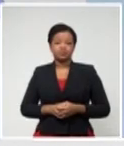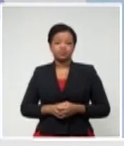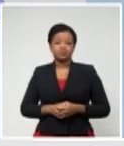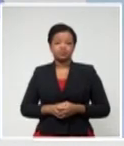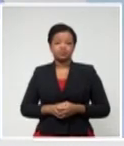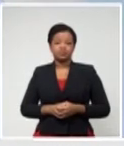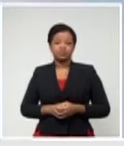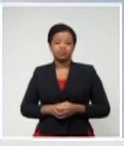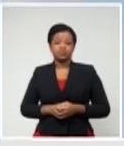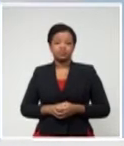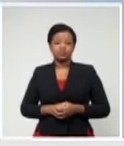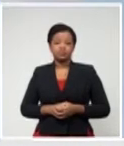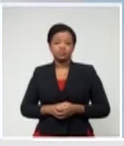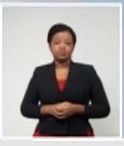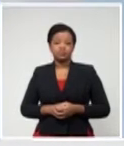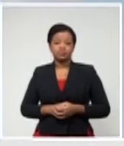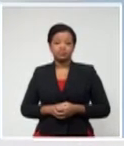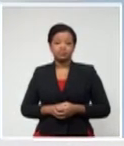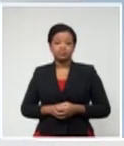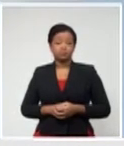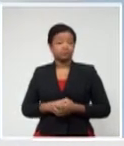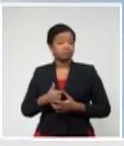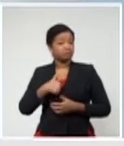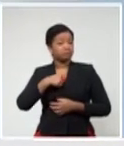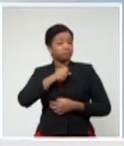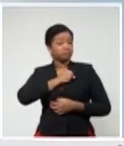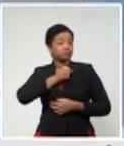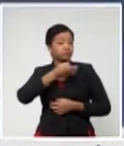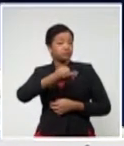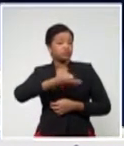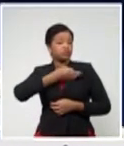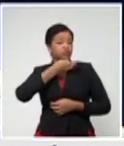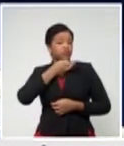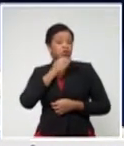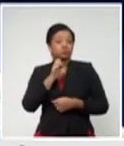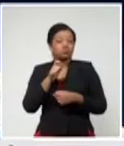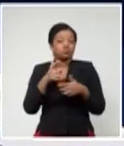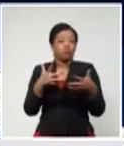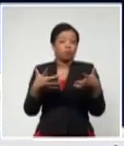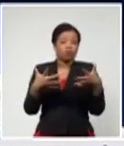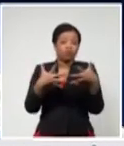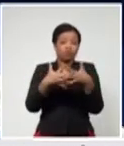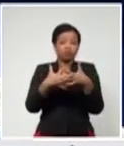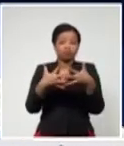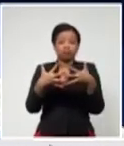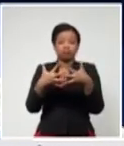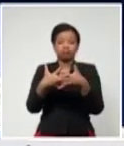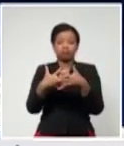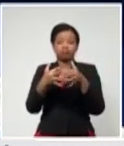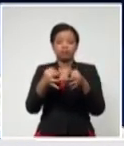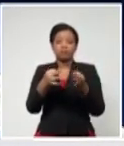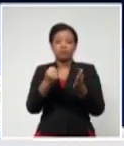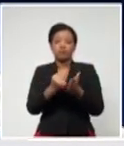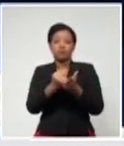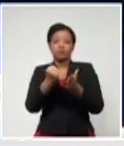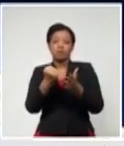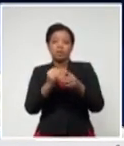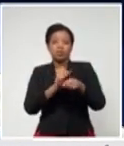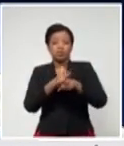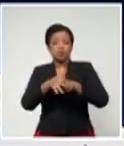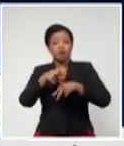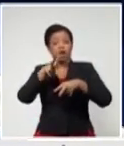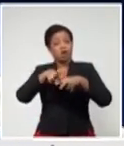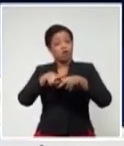Of all of the confirmed cases, the cases in Havana, in Artemisa, I would like to point out how these are related to